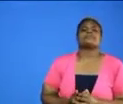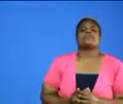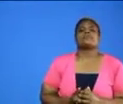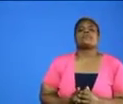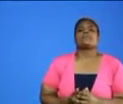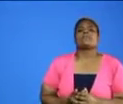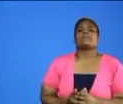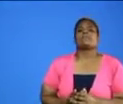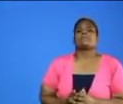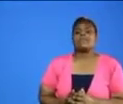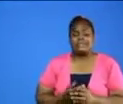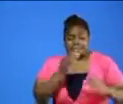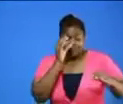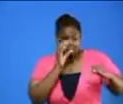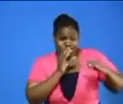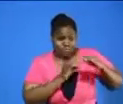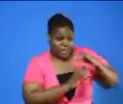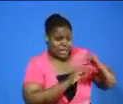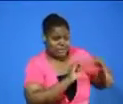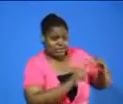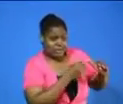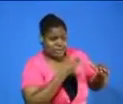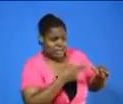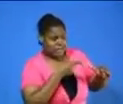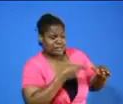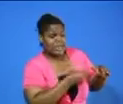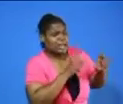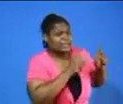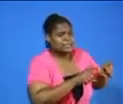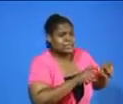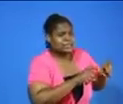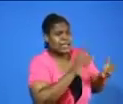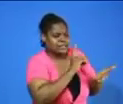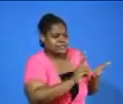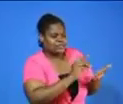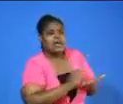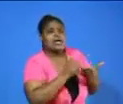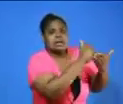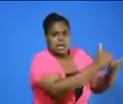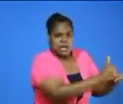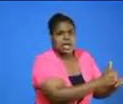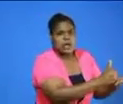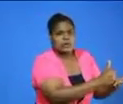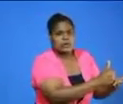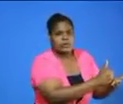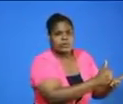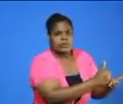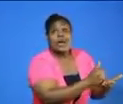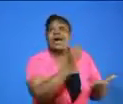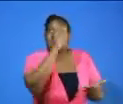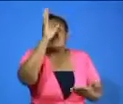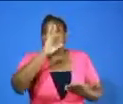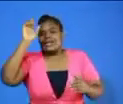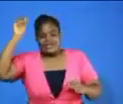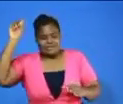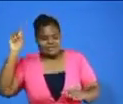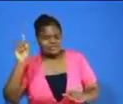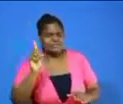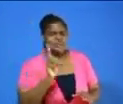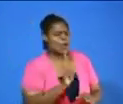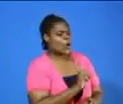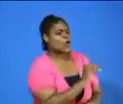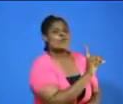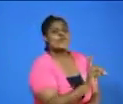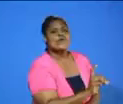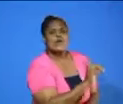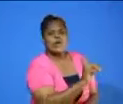In his cave, Elijah needed a divine revelation. And here comes God with a